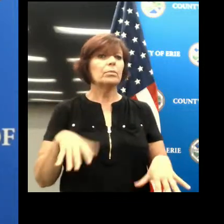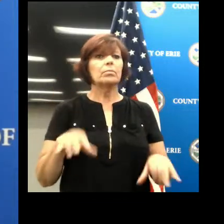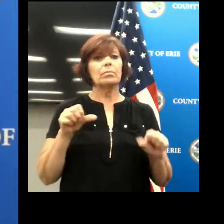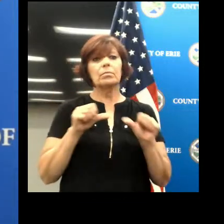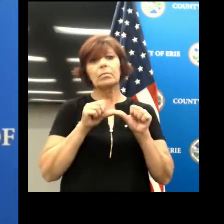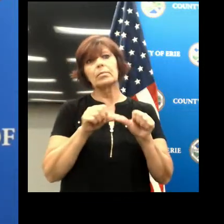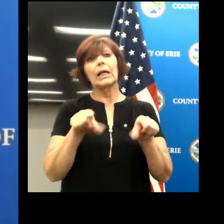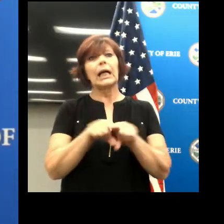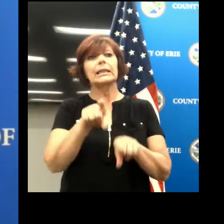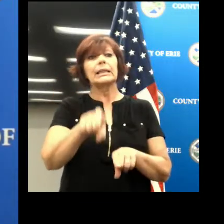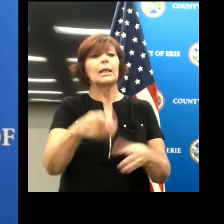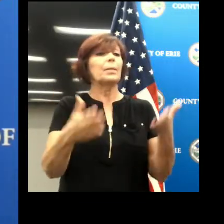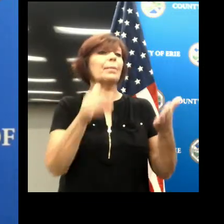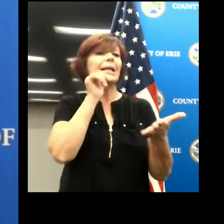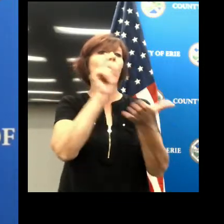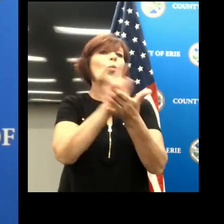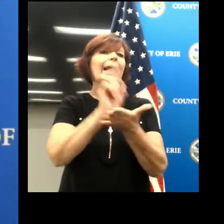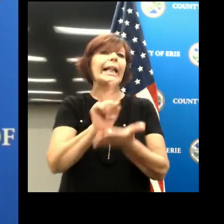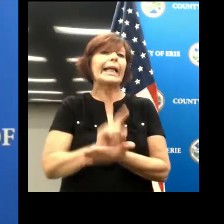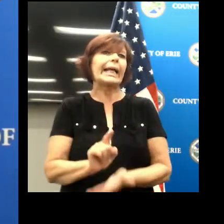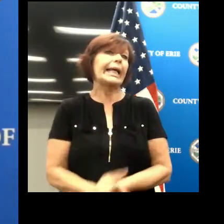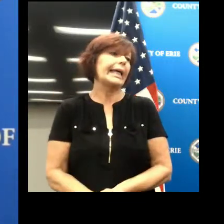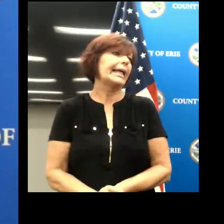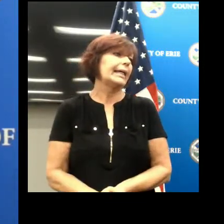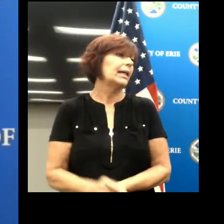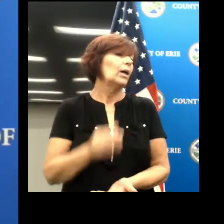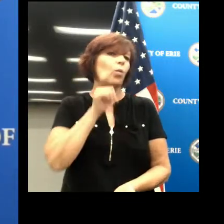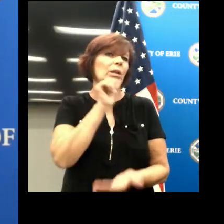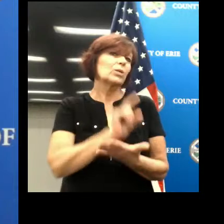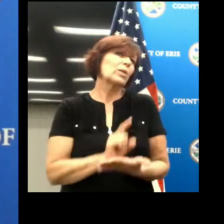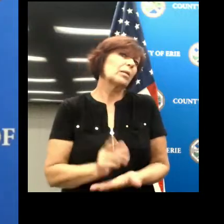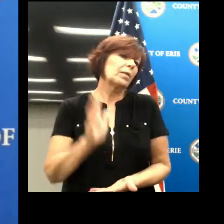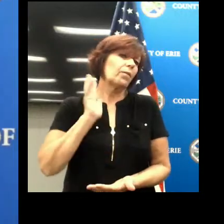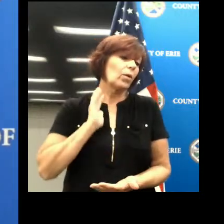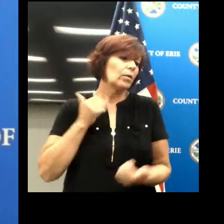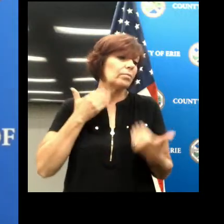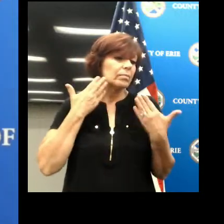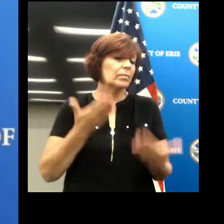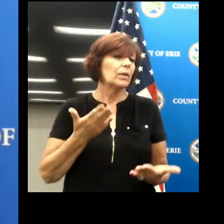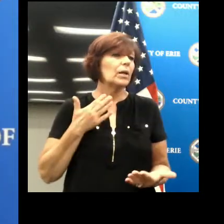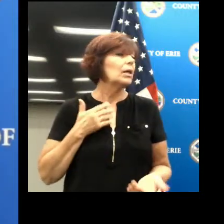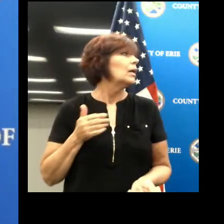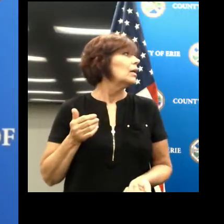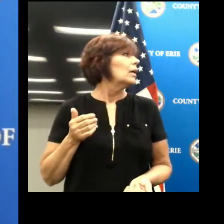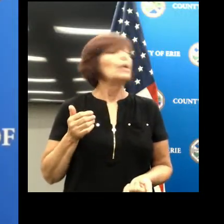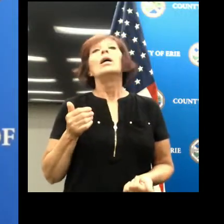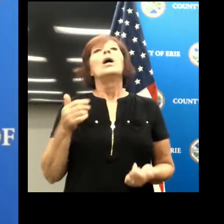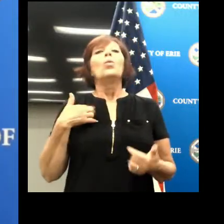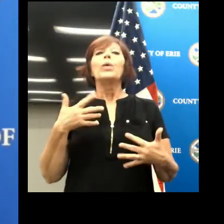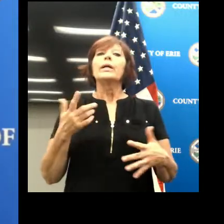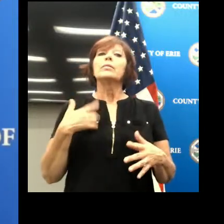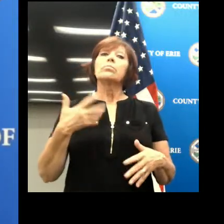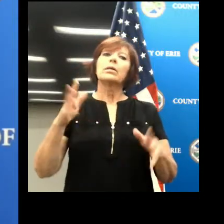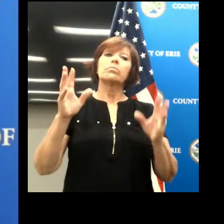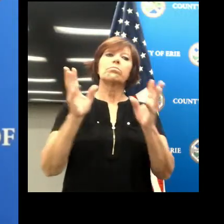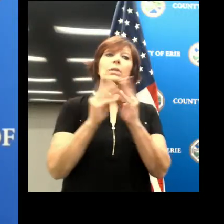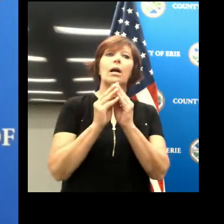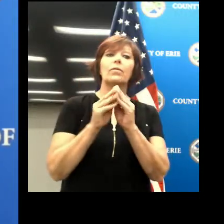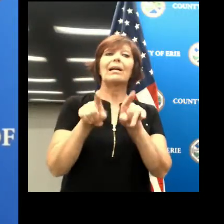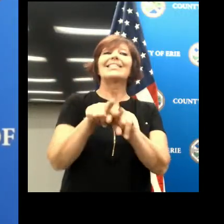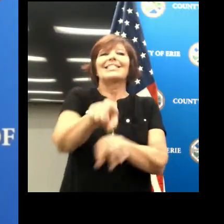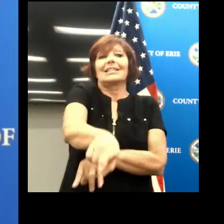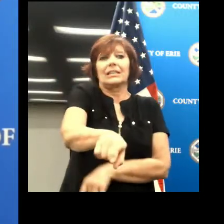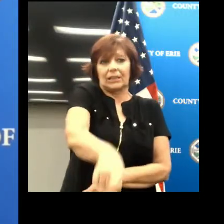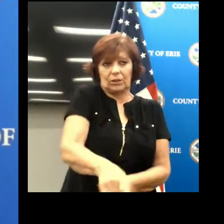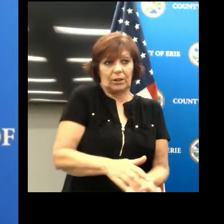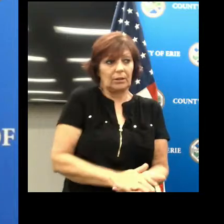as needed. We may not have them weekly. We didn't have these weekly before. I think you know we held a press conference as necessary. As I said,